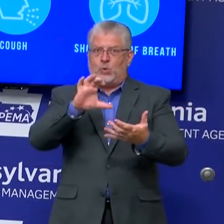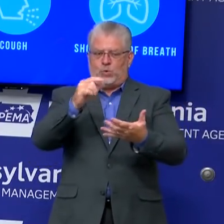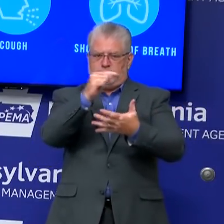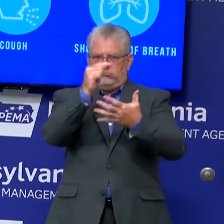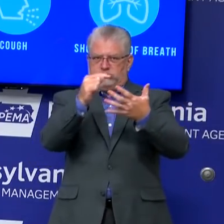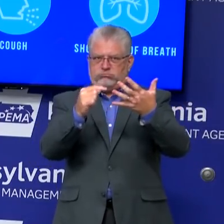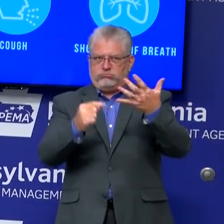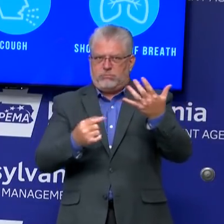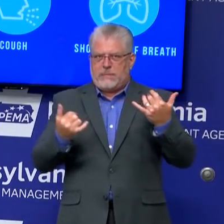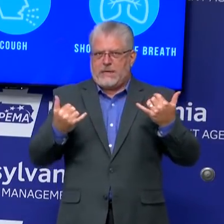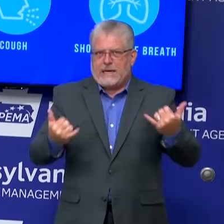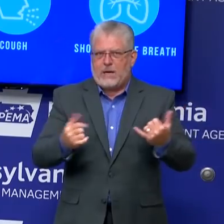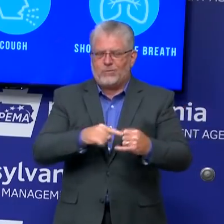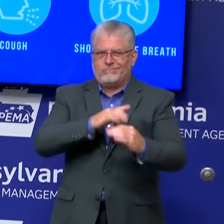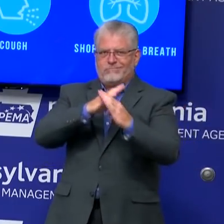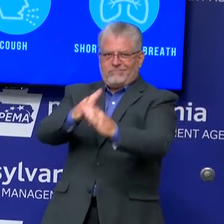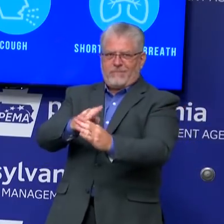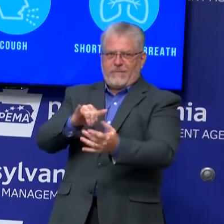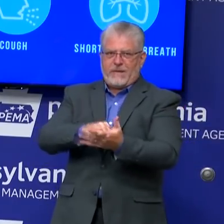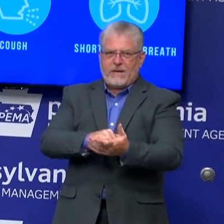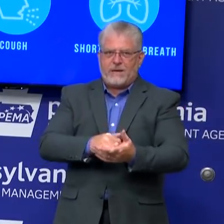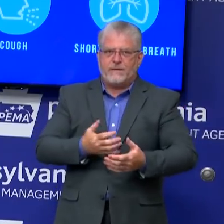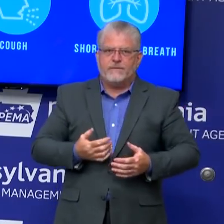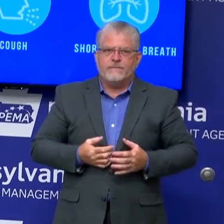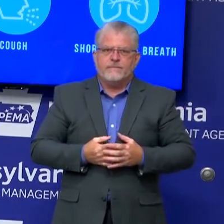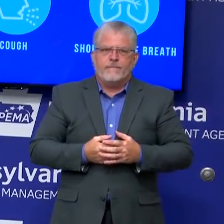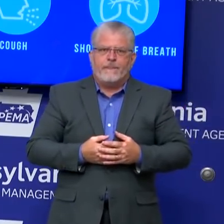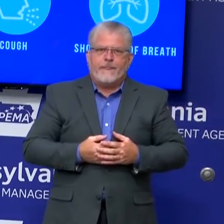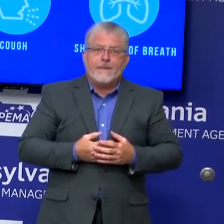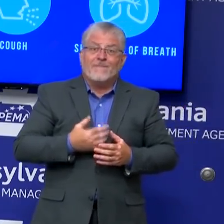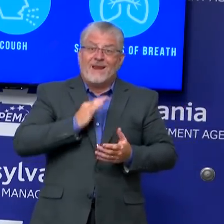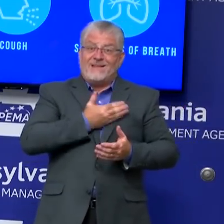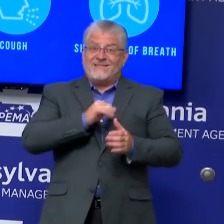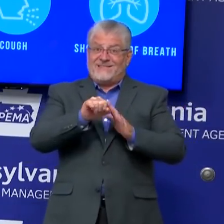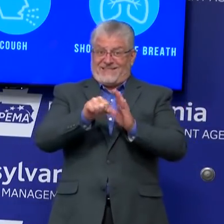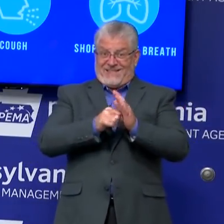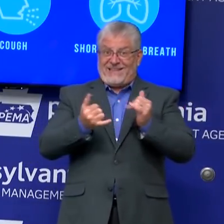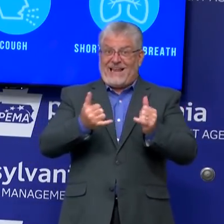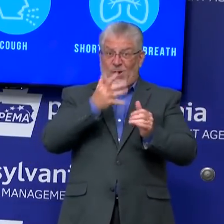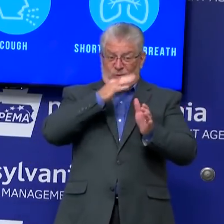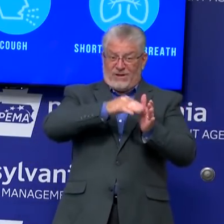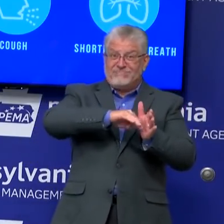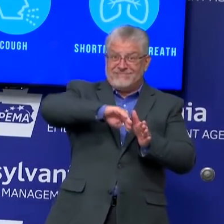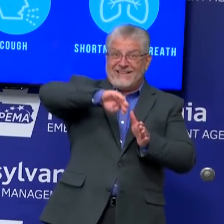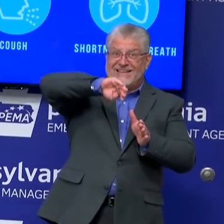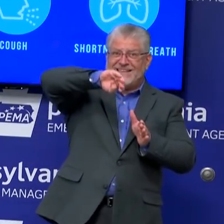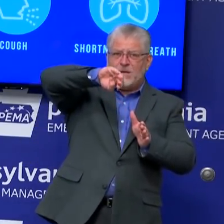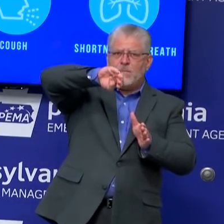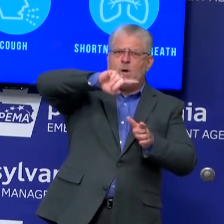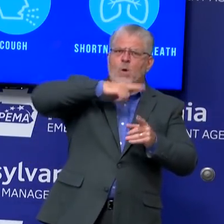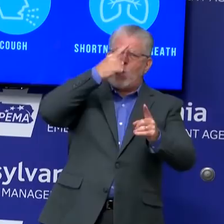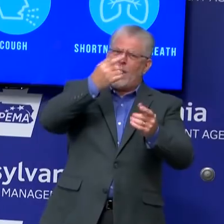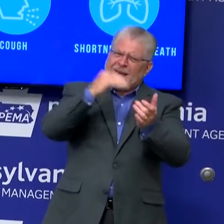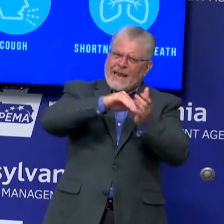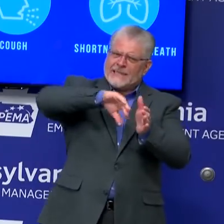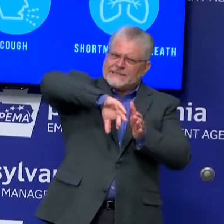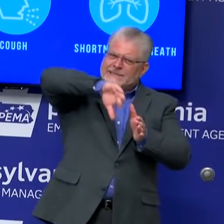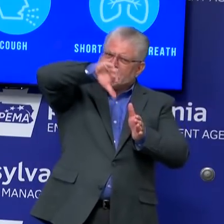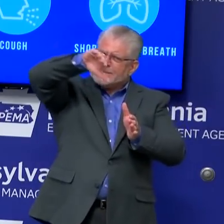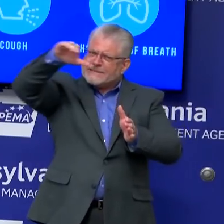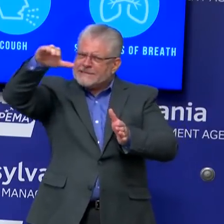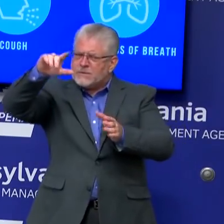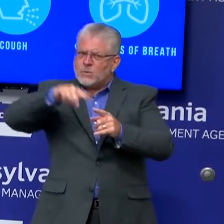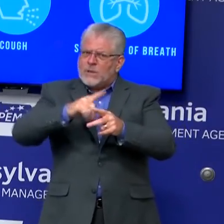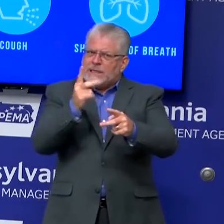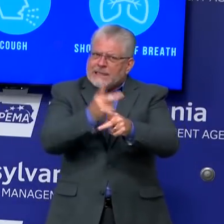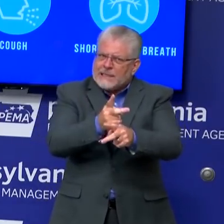statewide, we can get ahead of the curve and ensure that not only will our hospitals and healthcare system be available to patients,